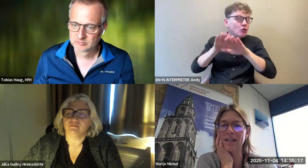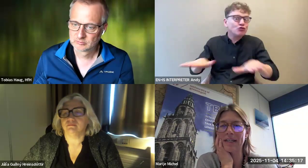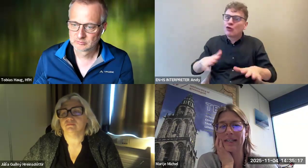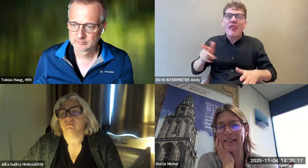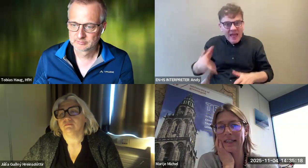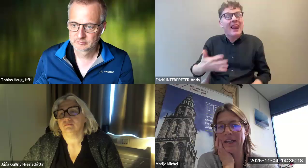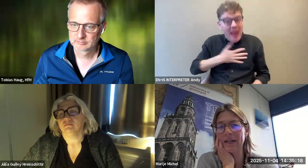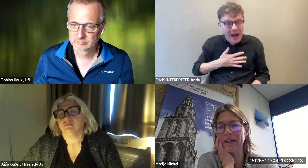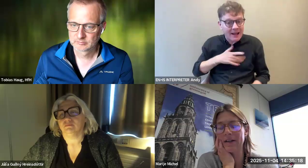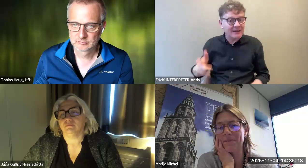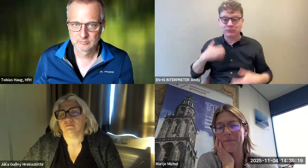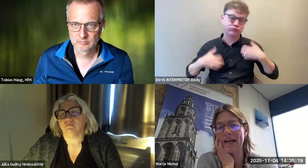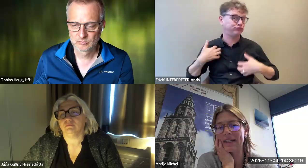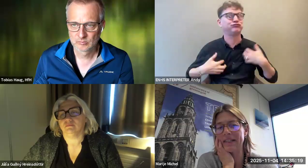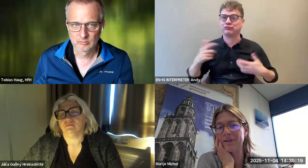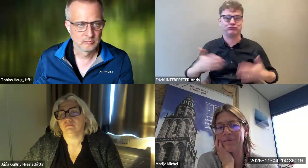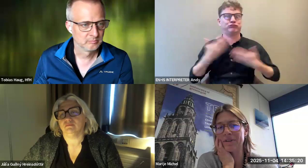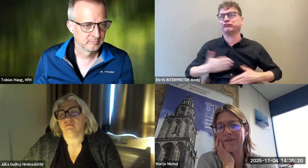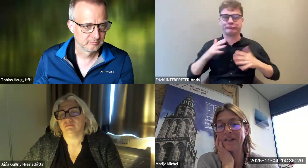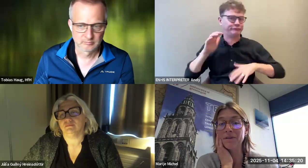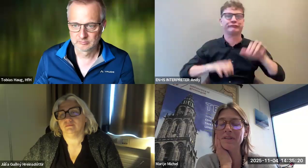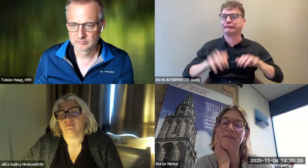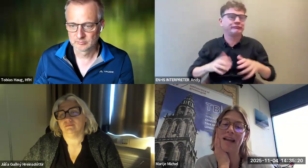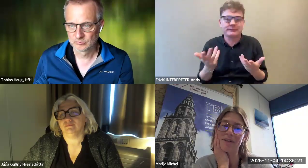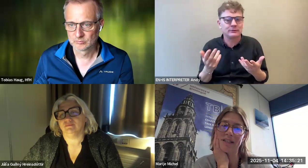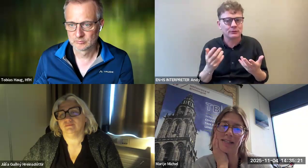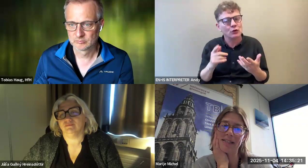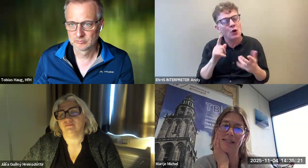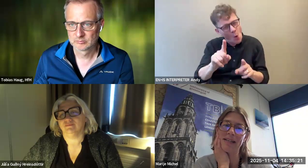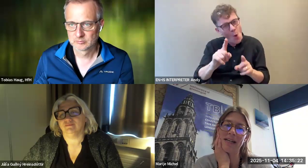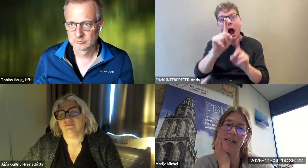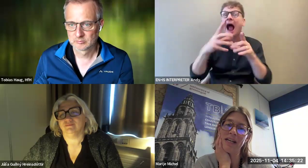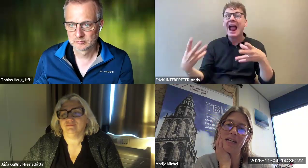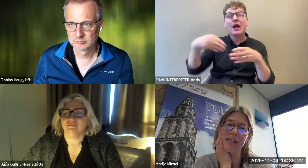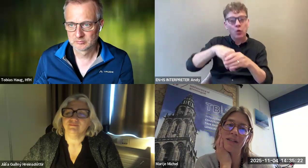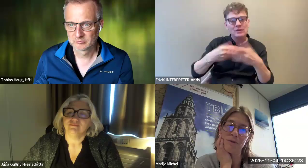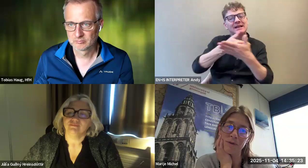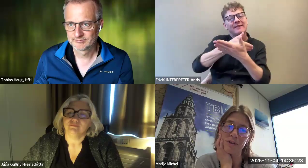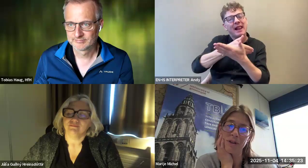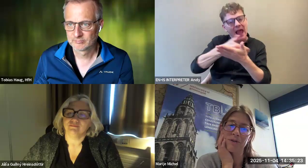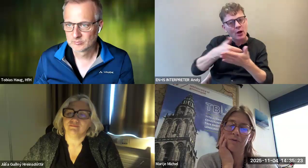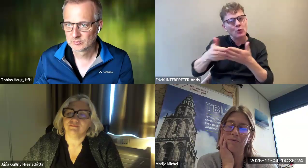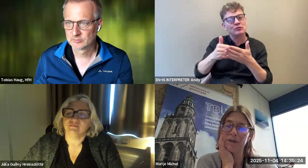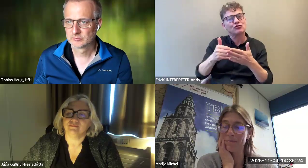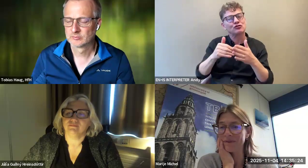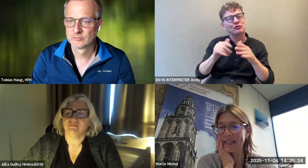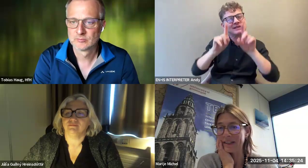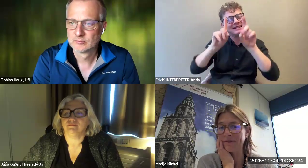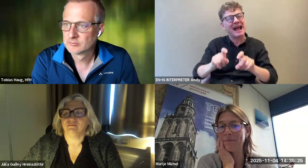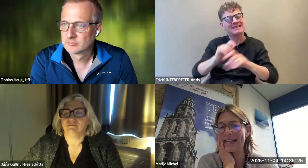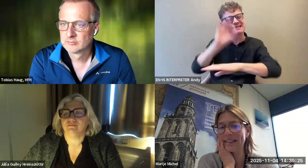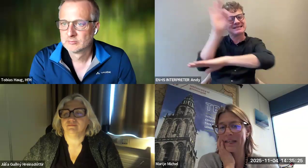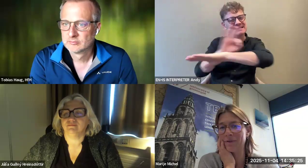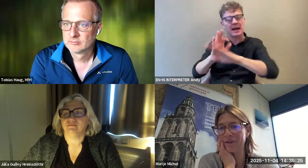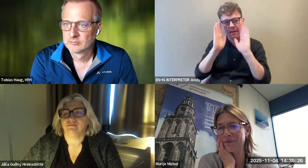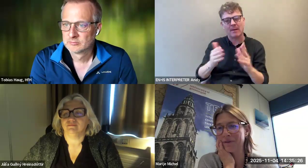scenarios and context. And in terms of inclusive language test design, it is good to provide